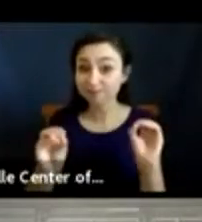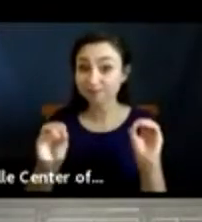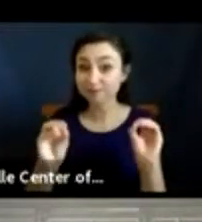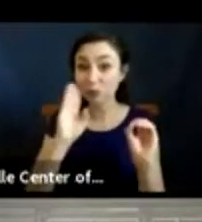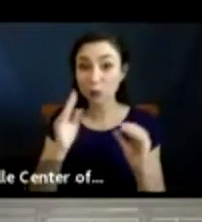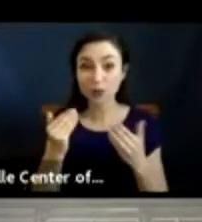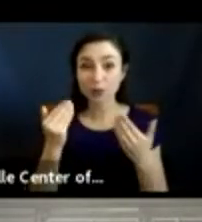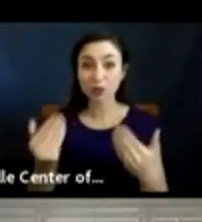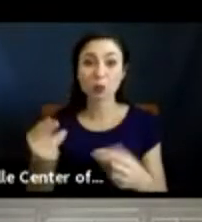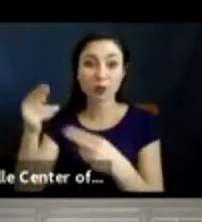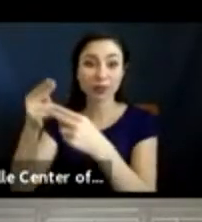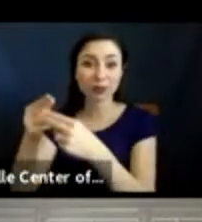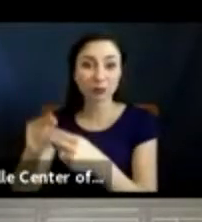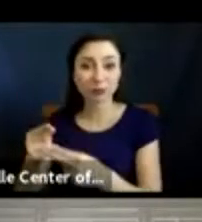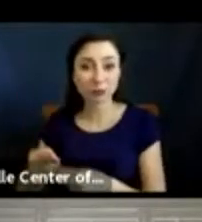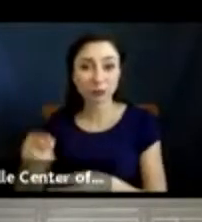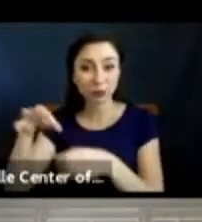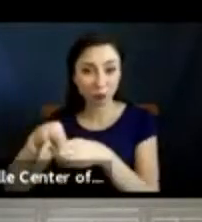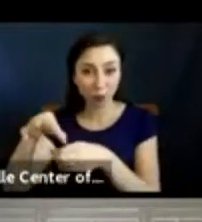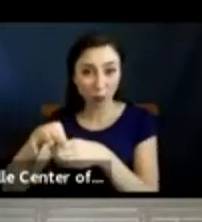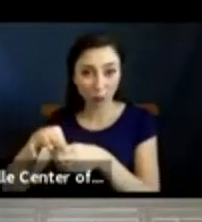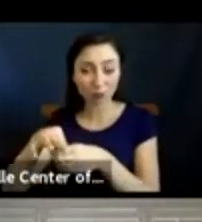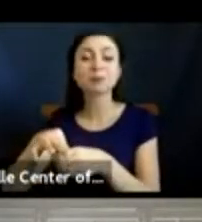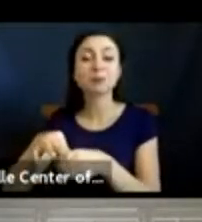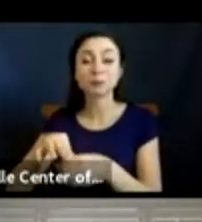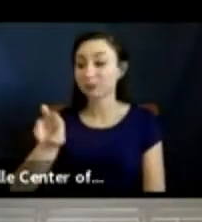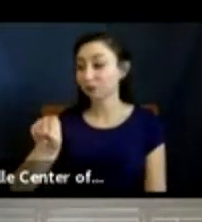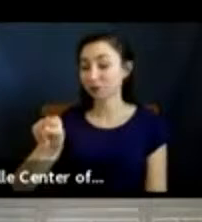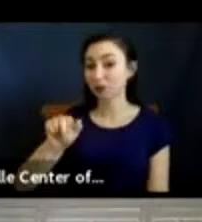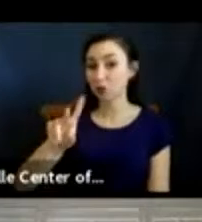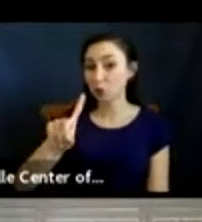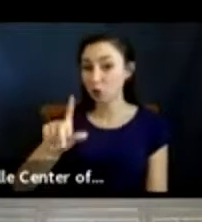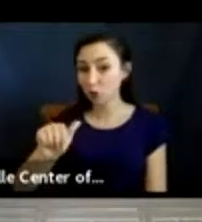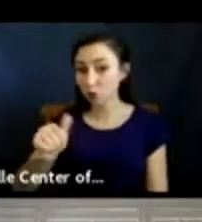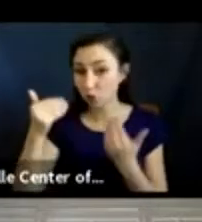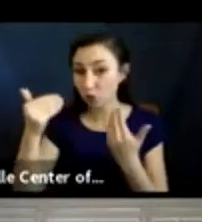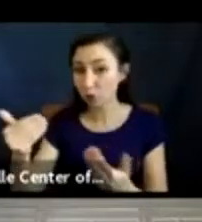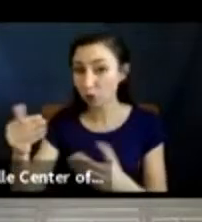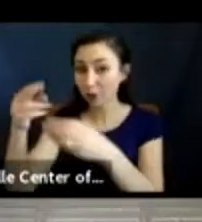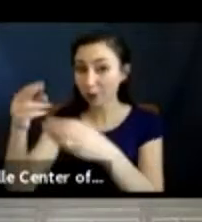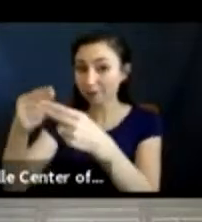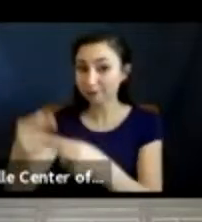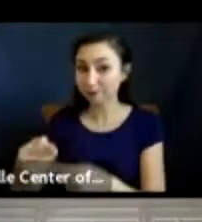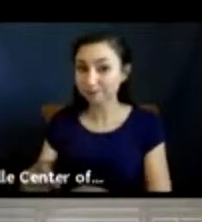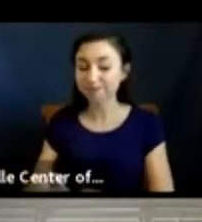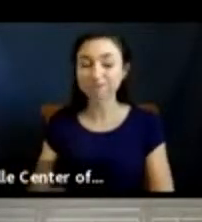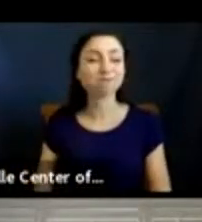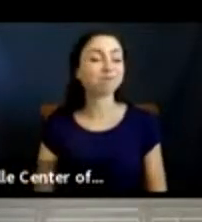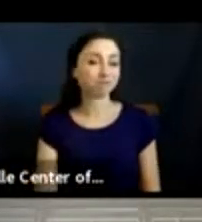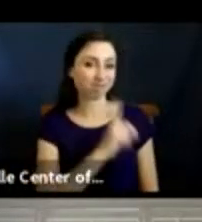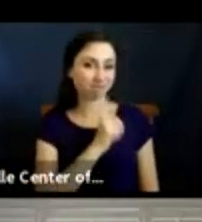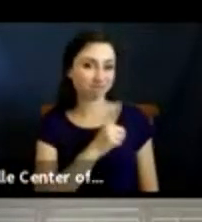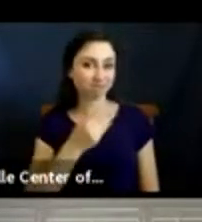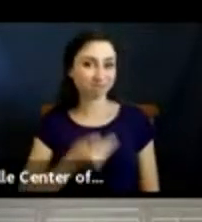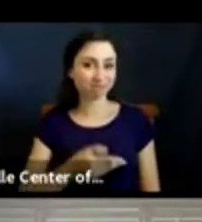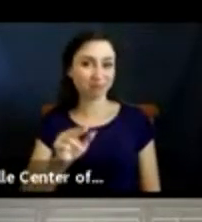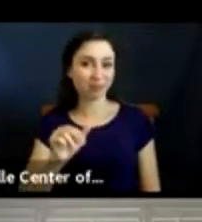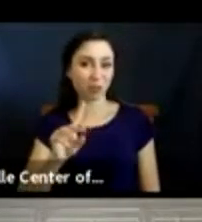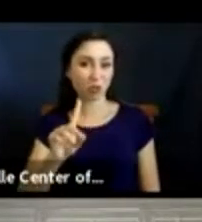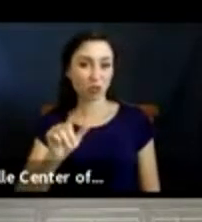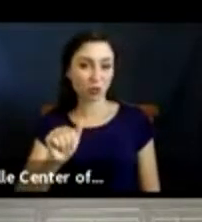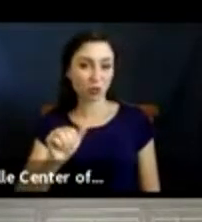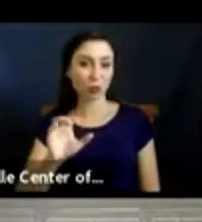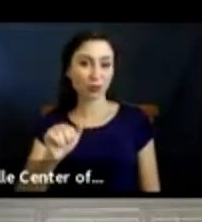ahead with a roll call vote. And Narda, if you'll go through the roll with us, please. Yes, this is Narda Capicelli